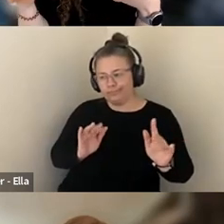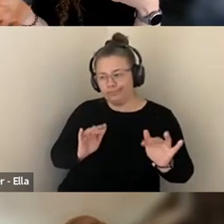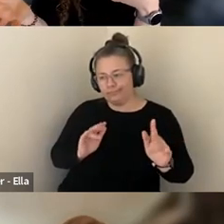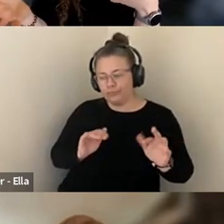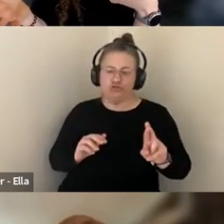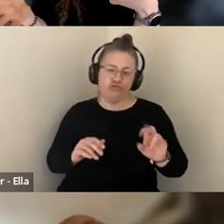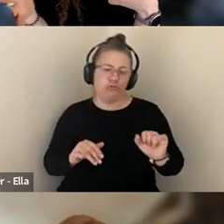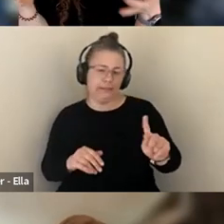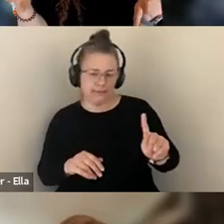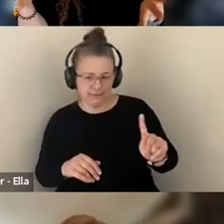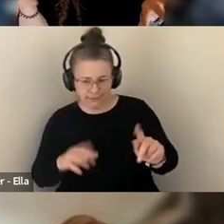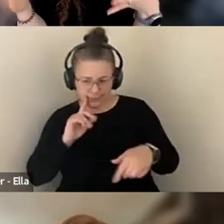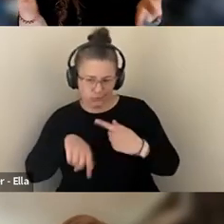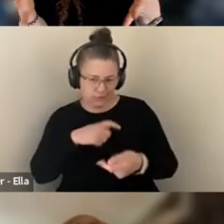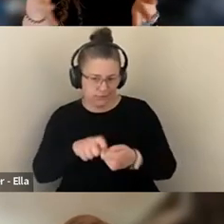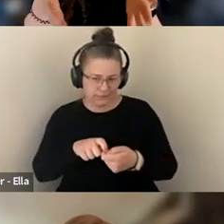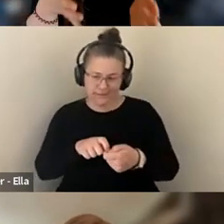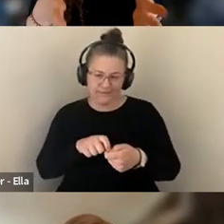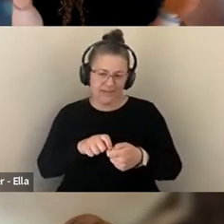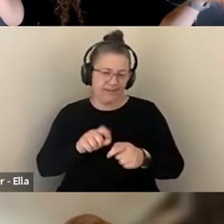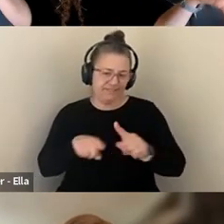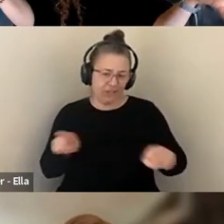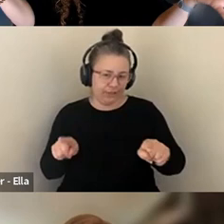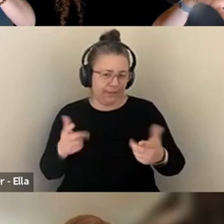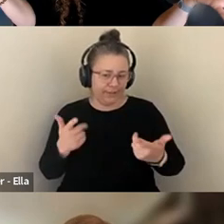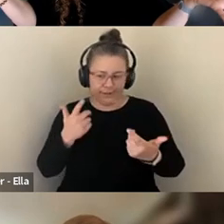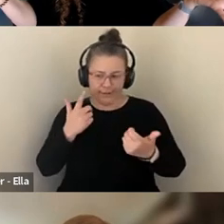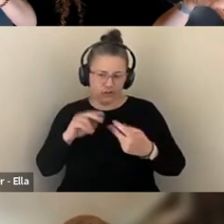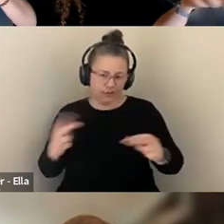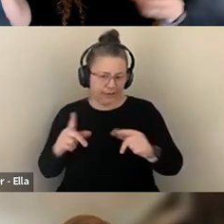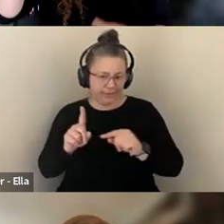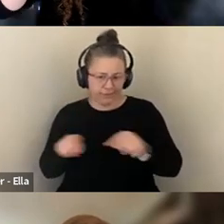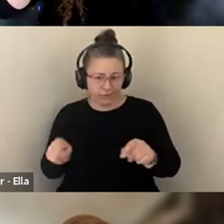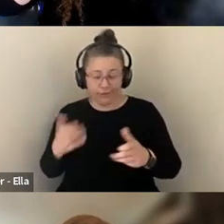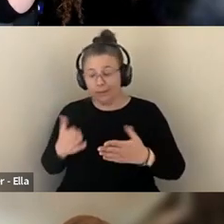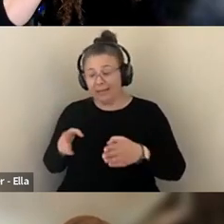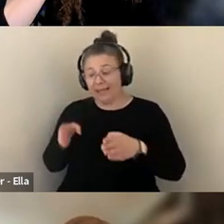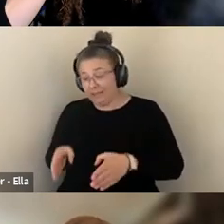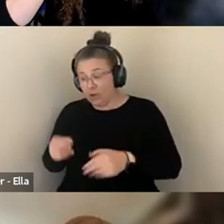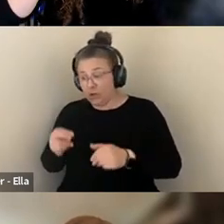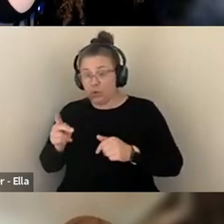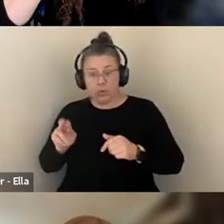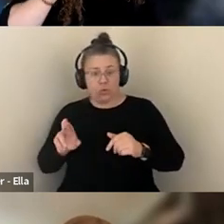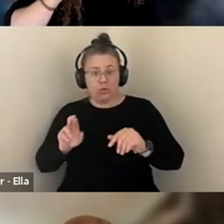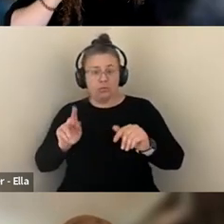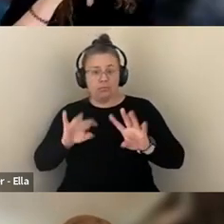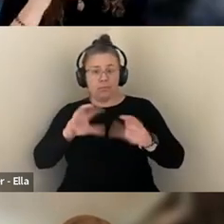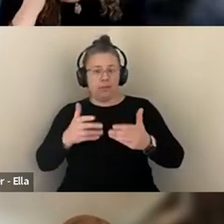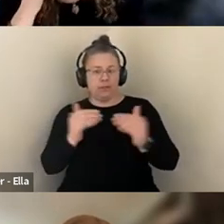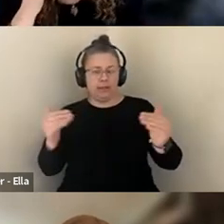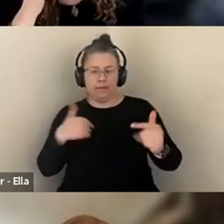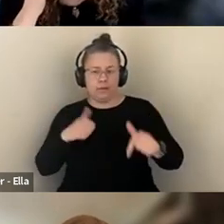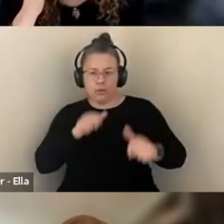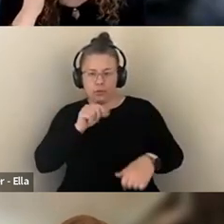condition risks of a particular variant on an individual level, or whether we're talking about a population level. I wasn't sure what the question was.